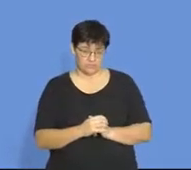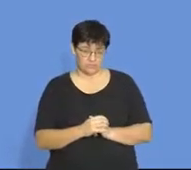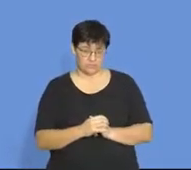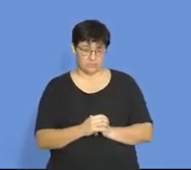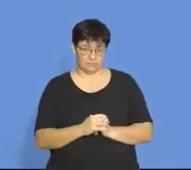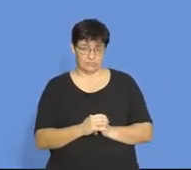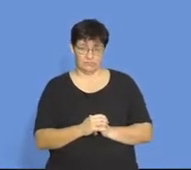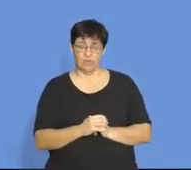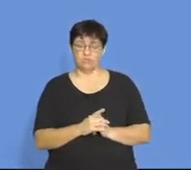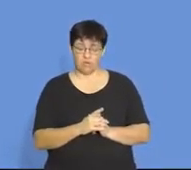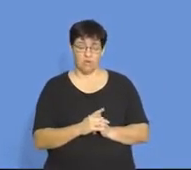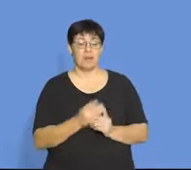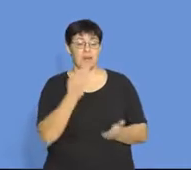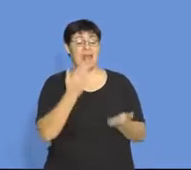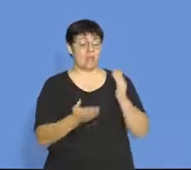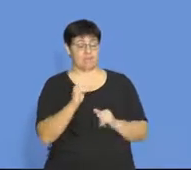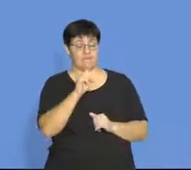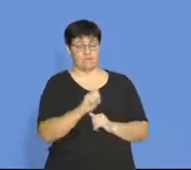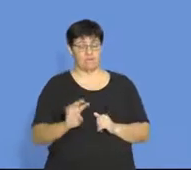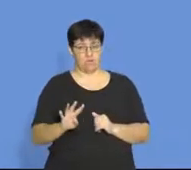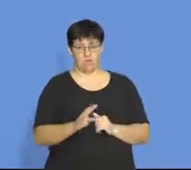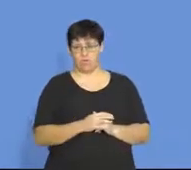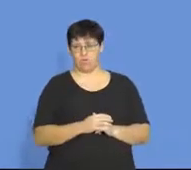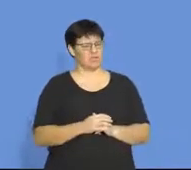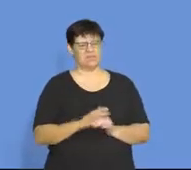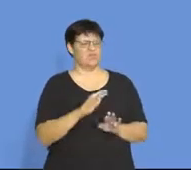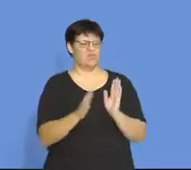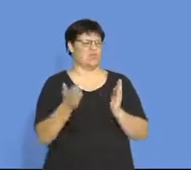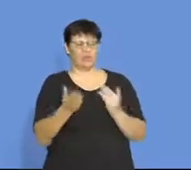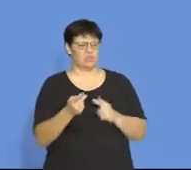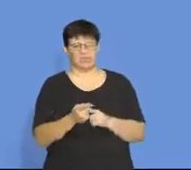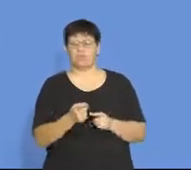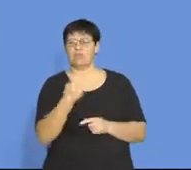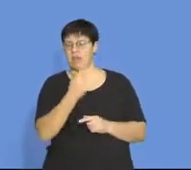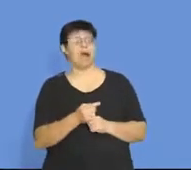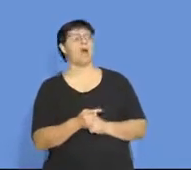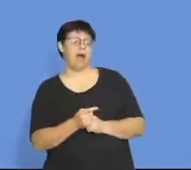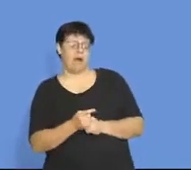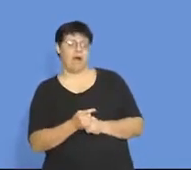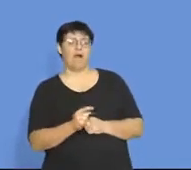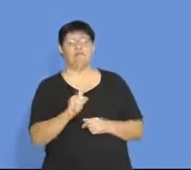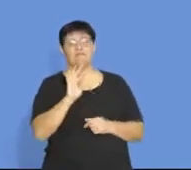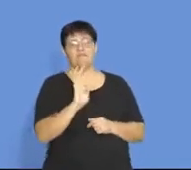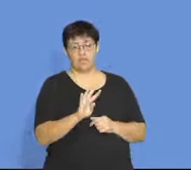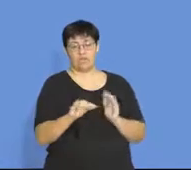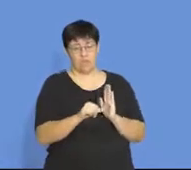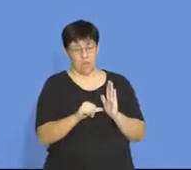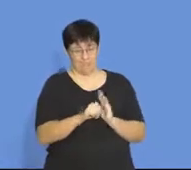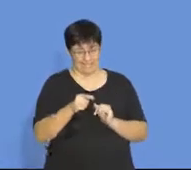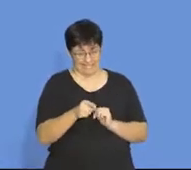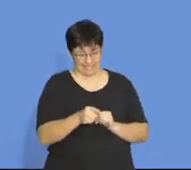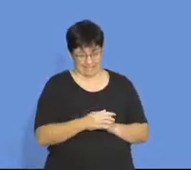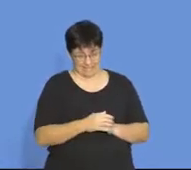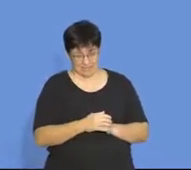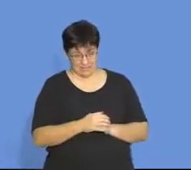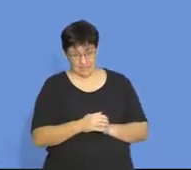Now, I just labeled this equation 4, right? But it's not really an equation. It's just to say this is the fourth